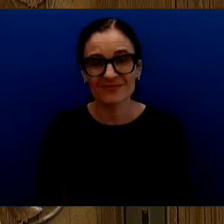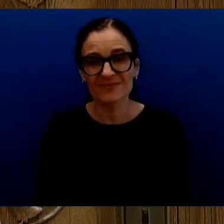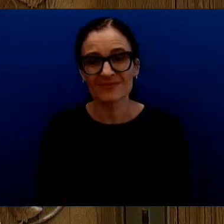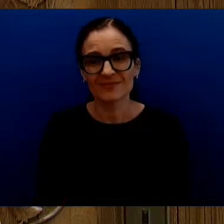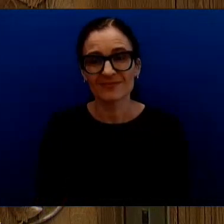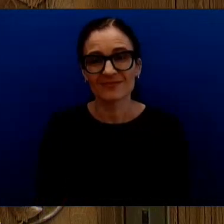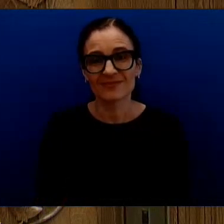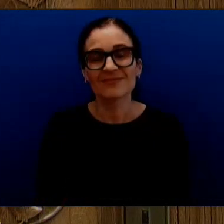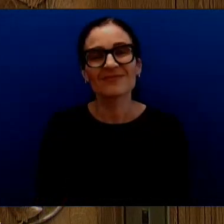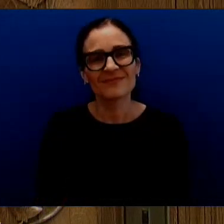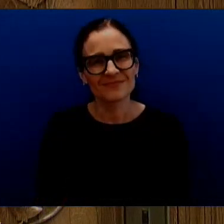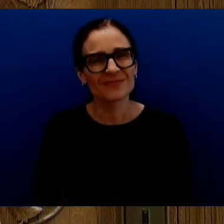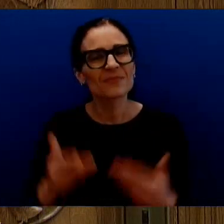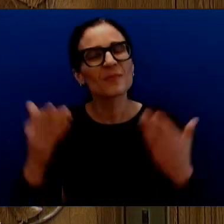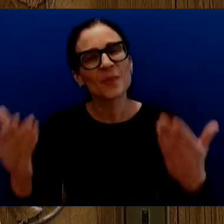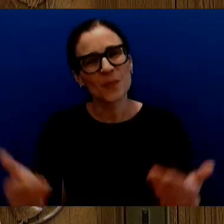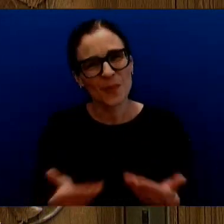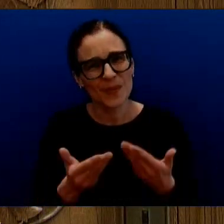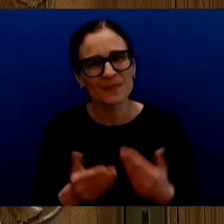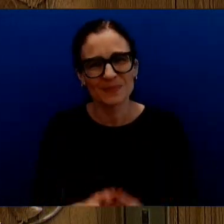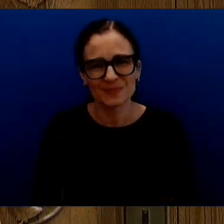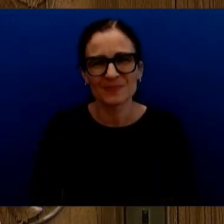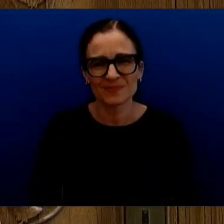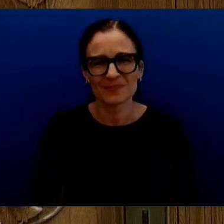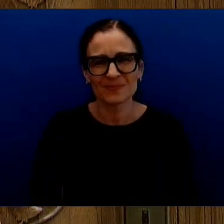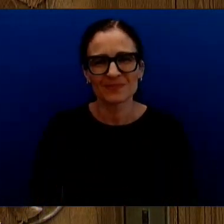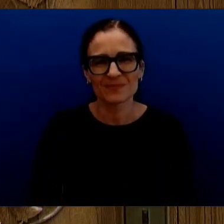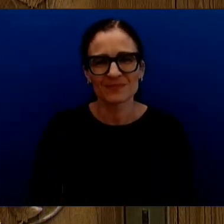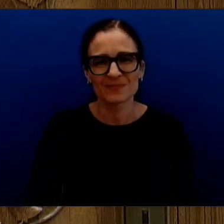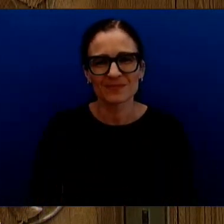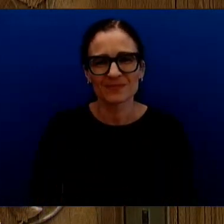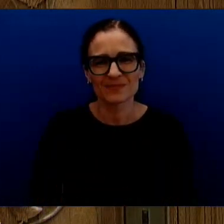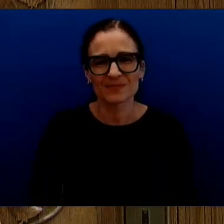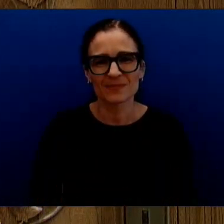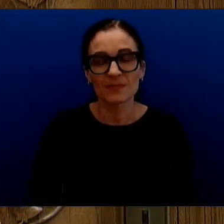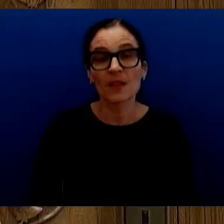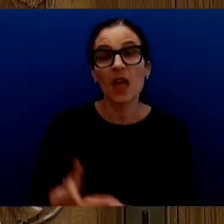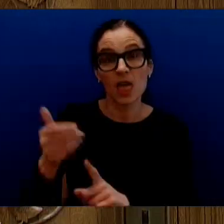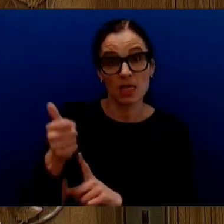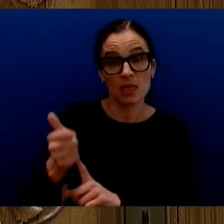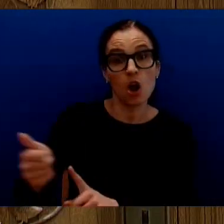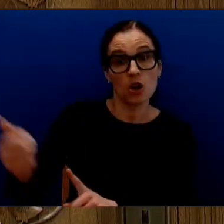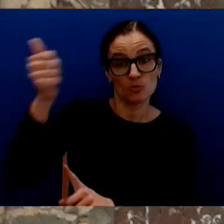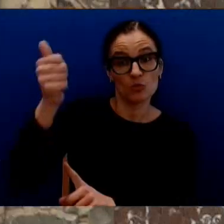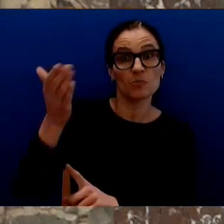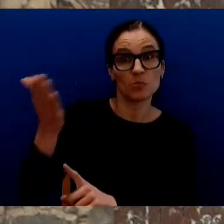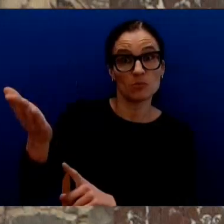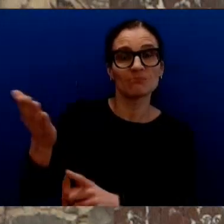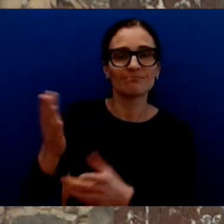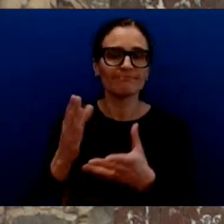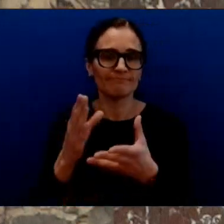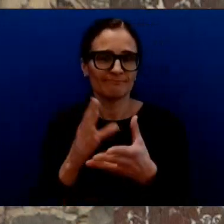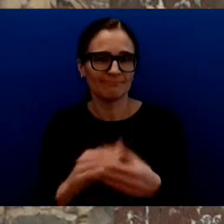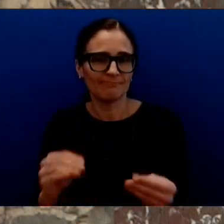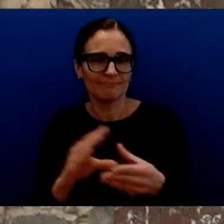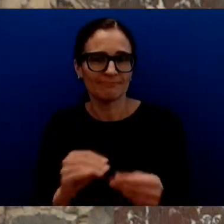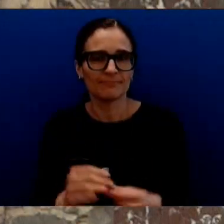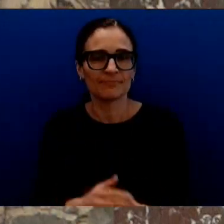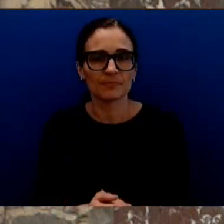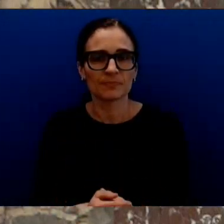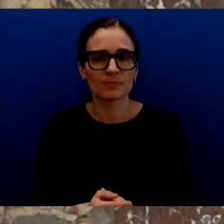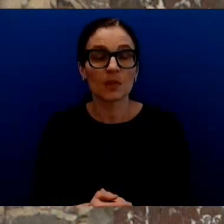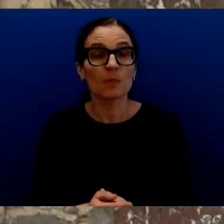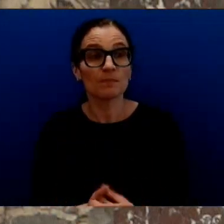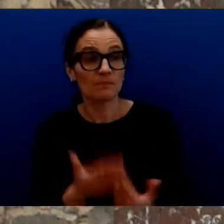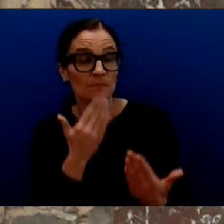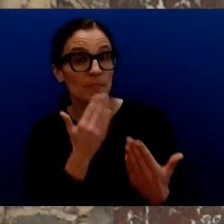Honourable Premier to make a ministerial statement. Mr. Premier. Thank you, Honourable Speaker. I rise today to mark the third anniversary of one